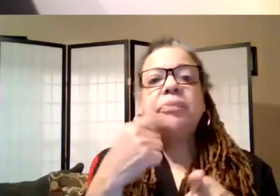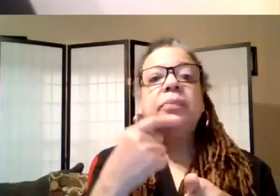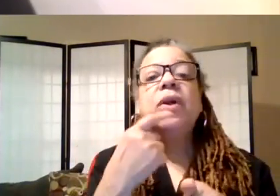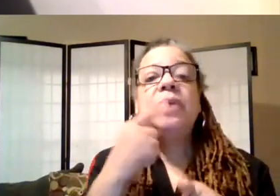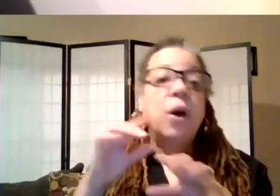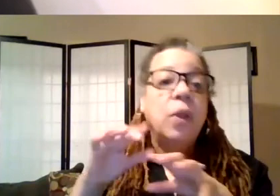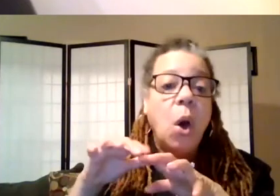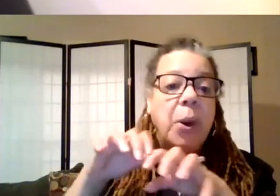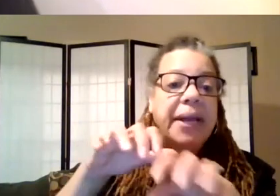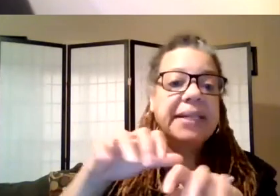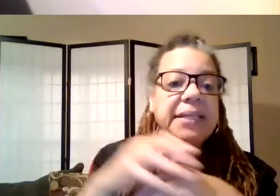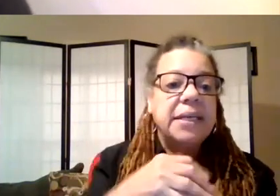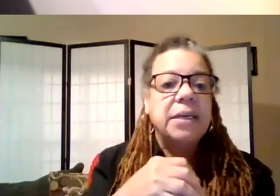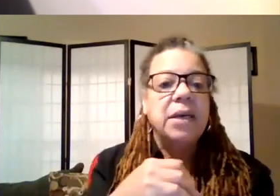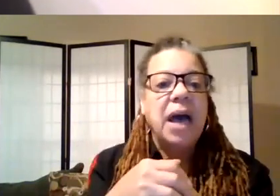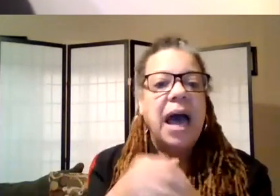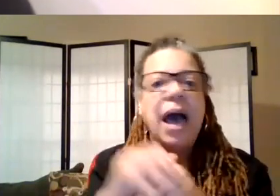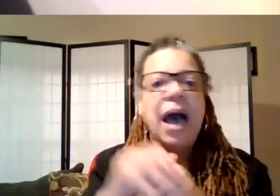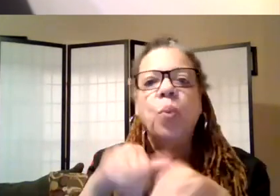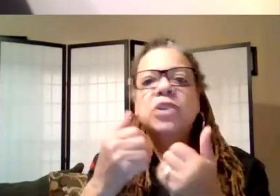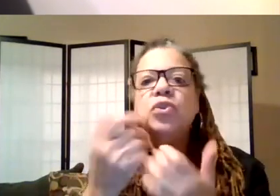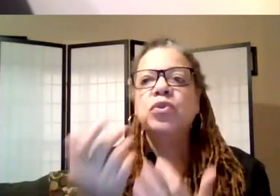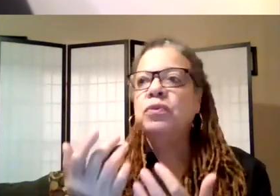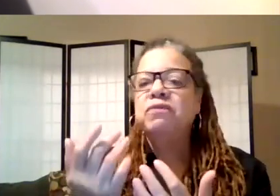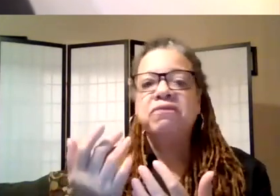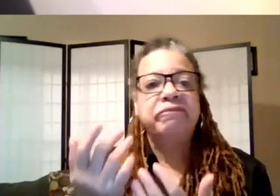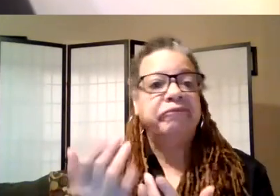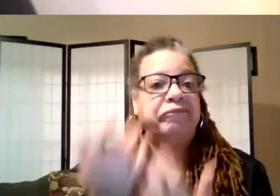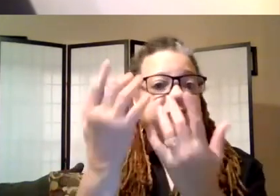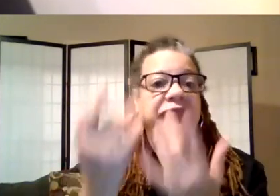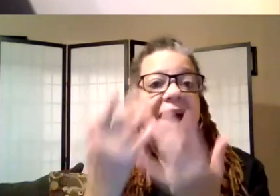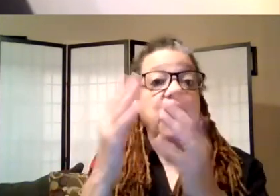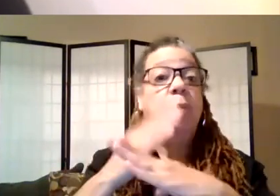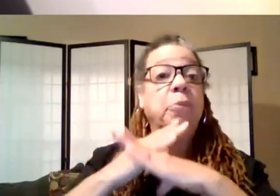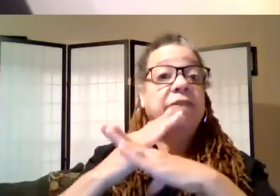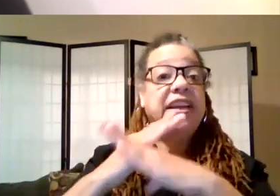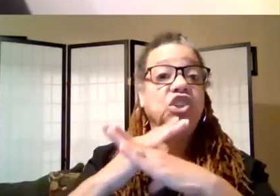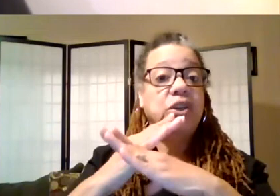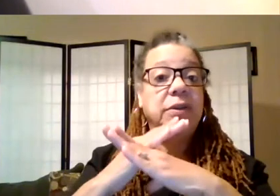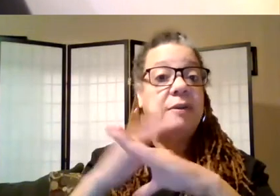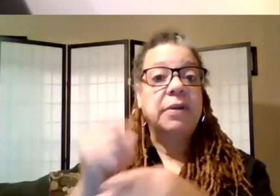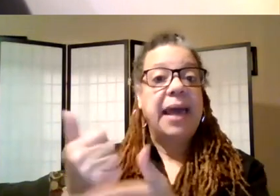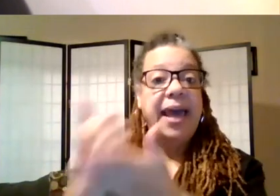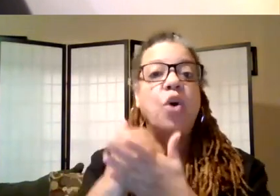audience what do firefighters get out of this, and how does this help us with fire prevention?